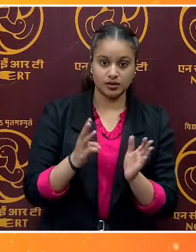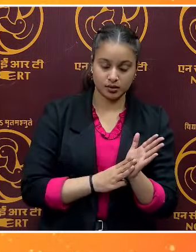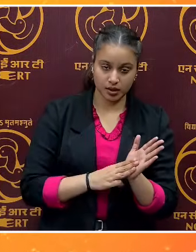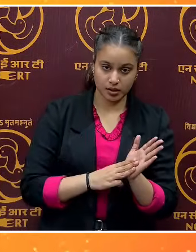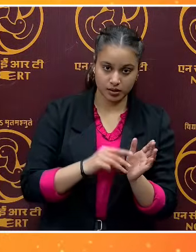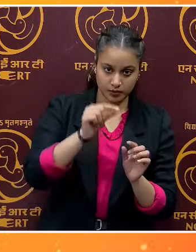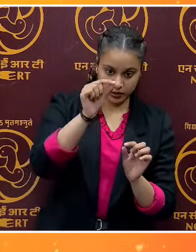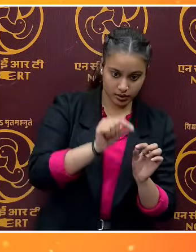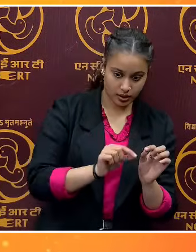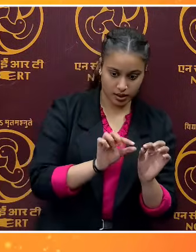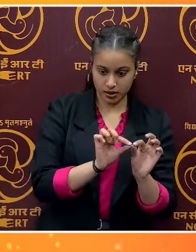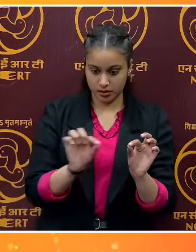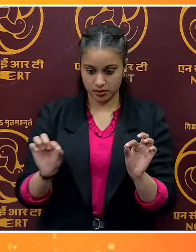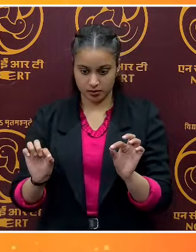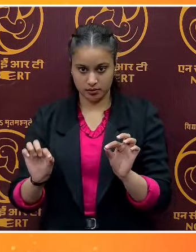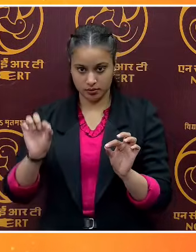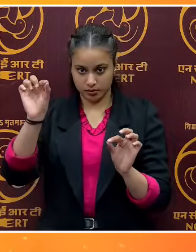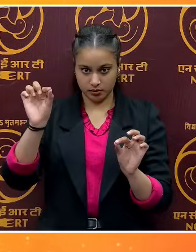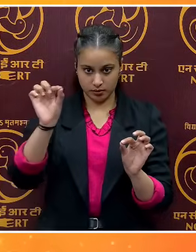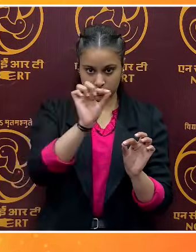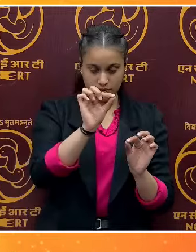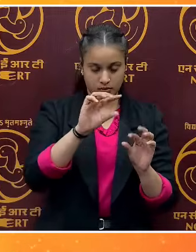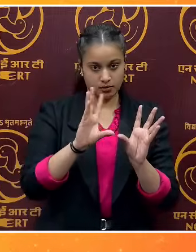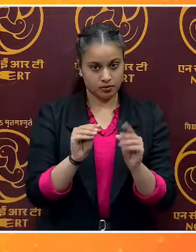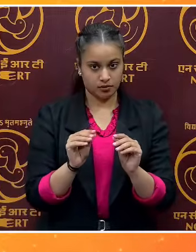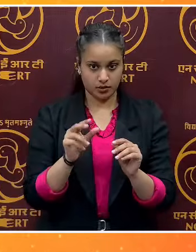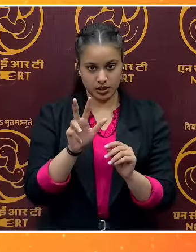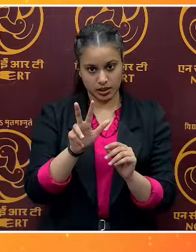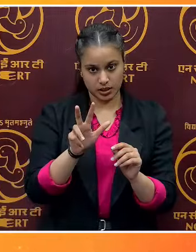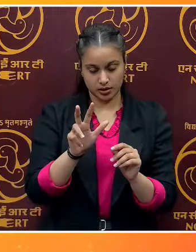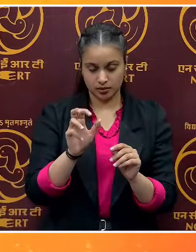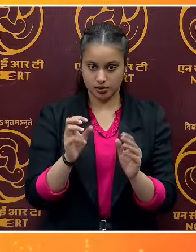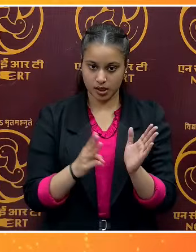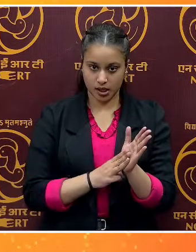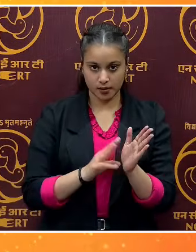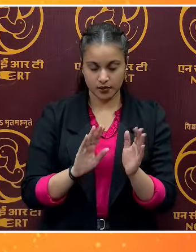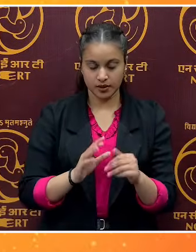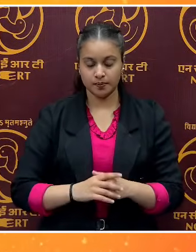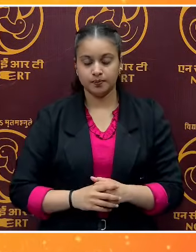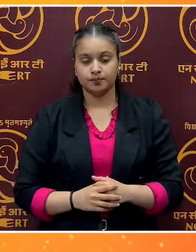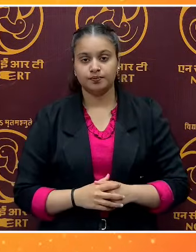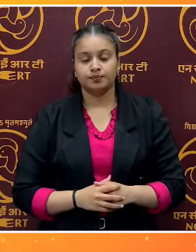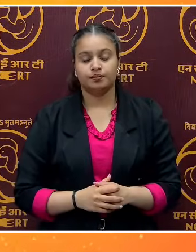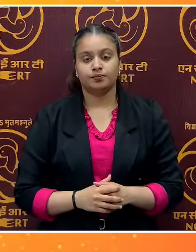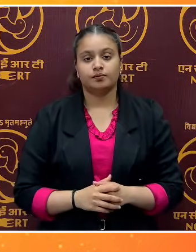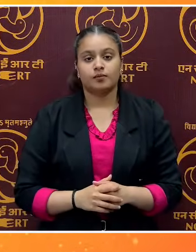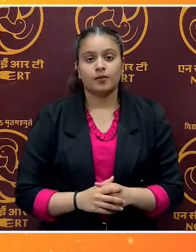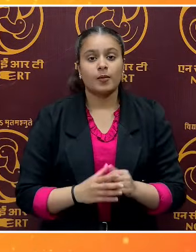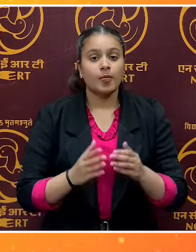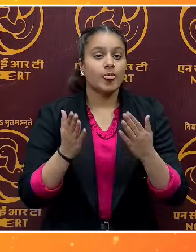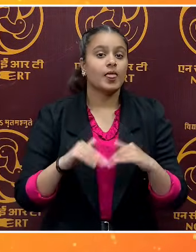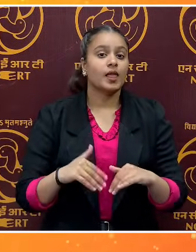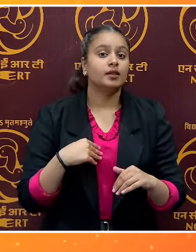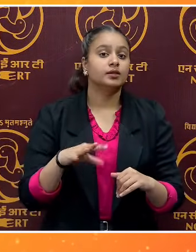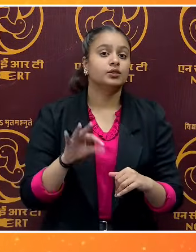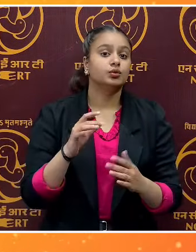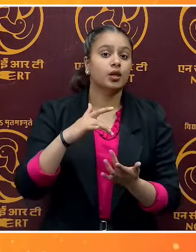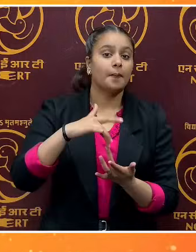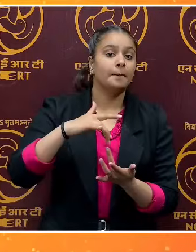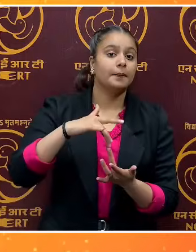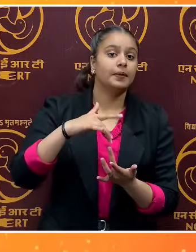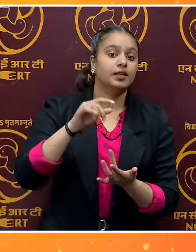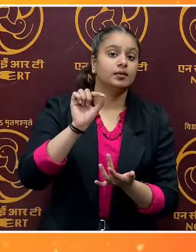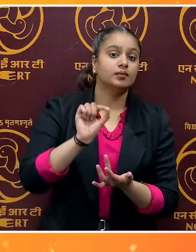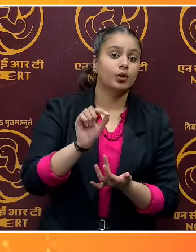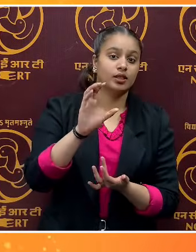also 8 centimeters. So, square of side length 8 centimeters. Then I have taken the middle point here,